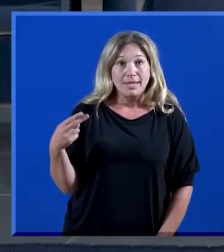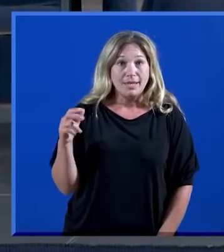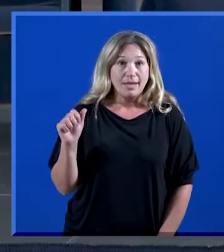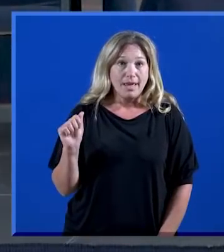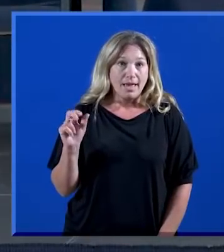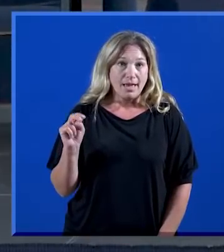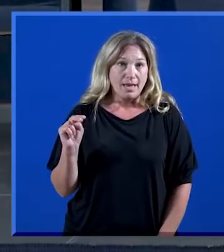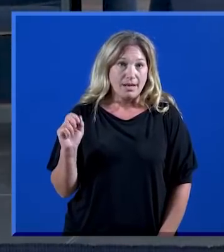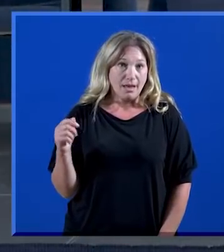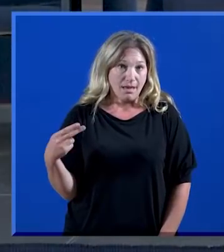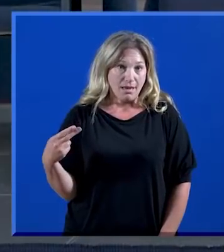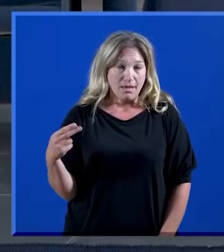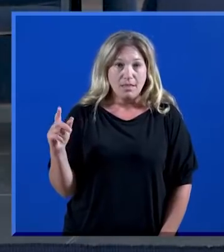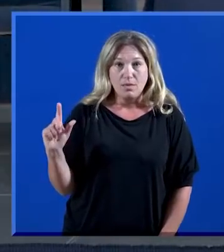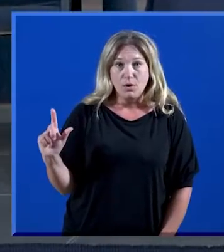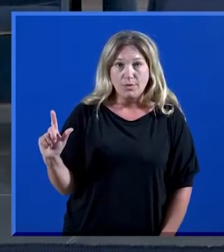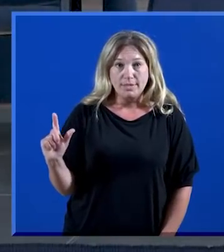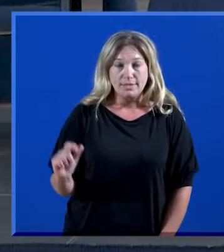Hannah Lawrence.